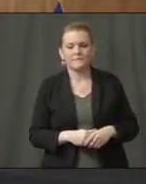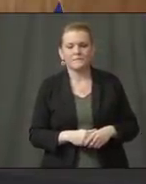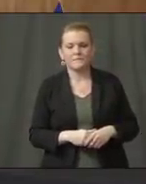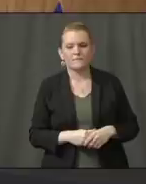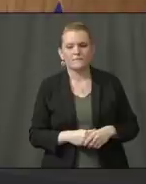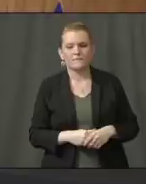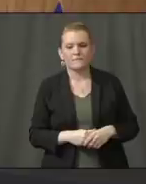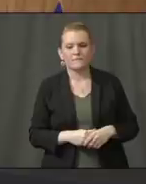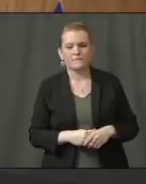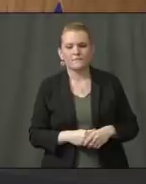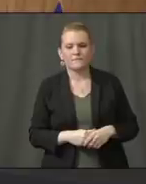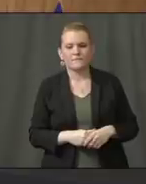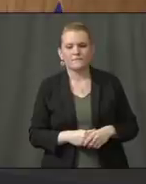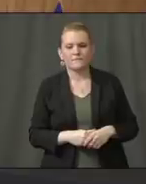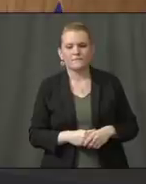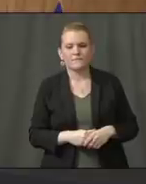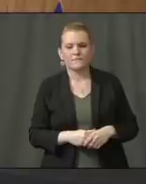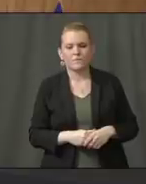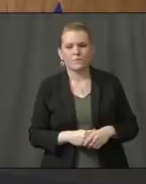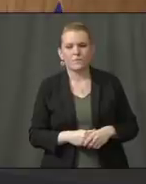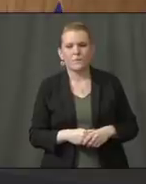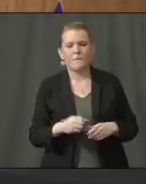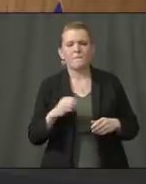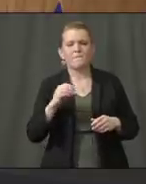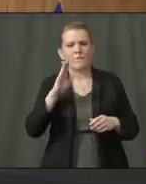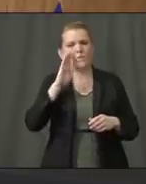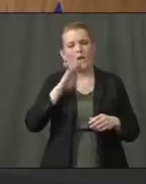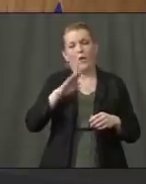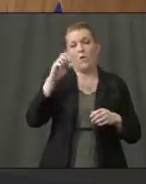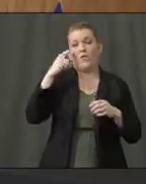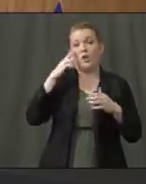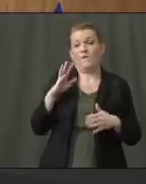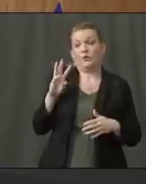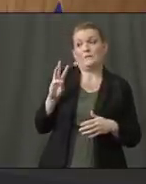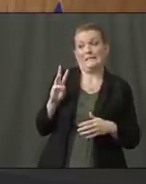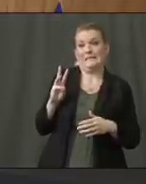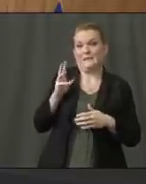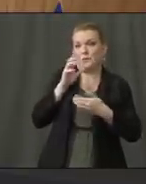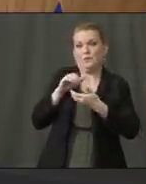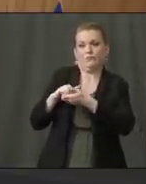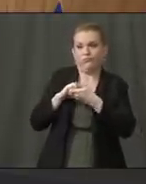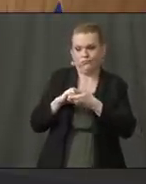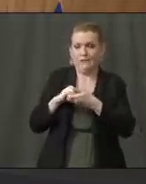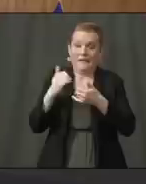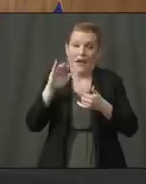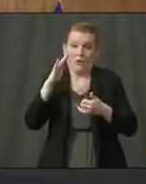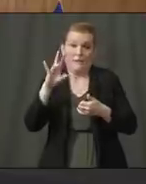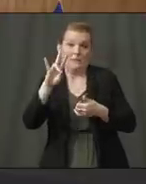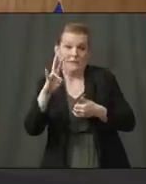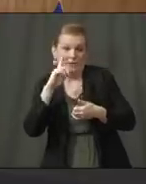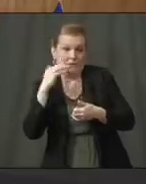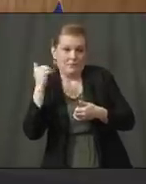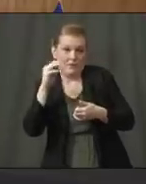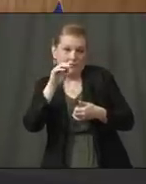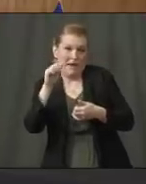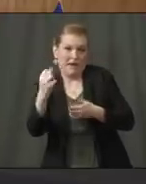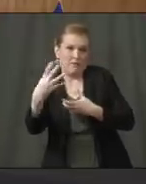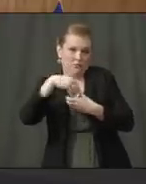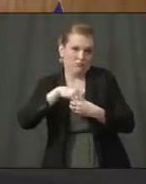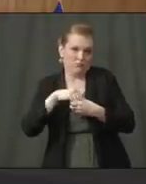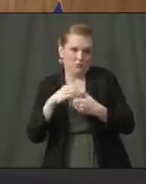I guess it's group of 7 now, after it was group of 6 earlier today, now that Massachusetts is on. Is this a response